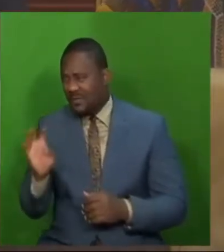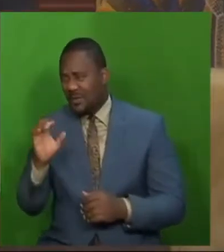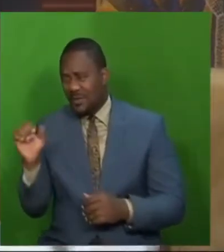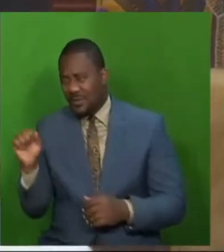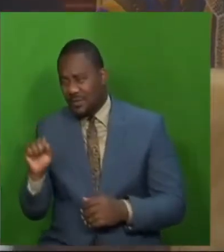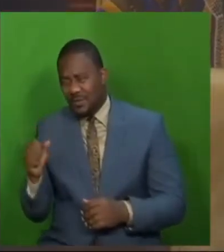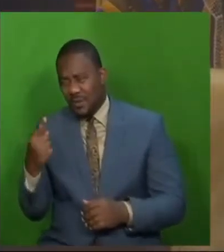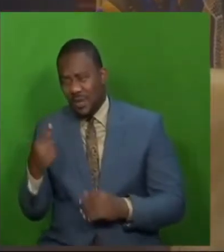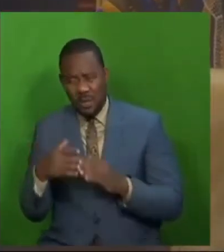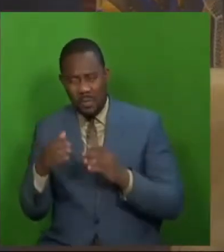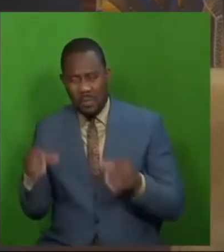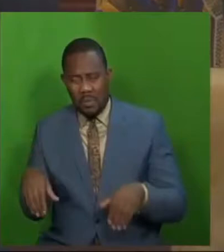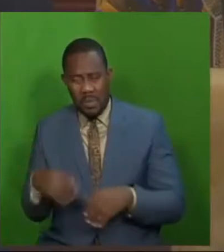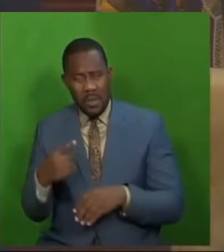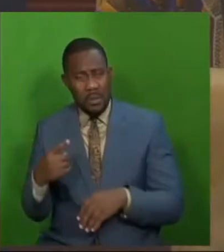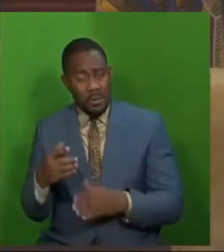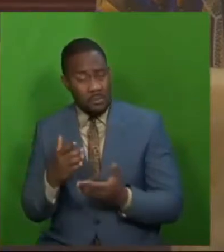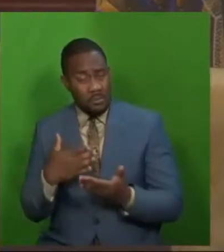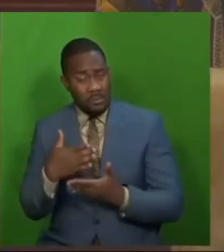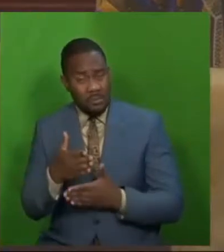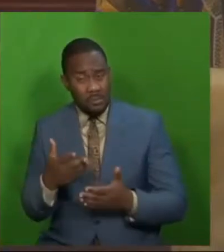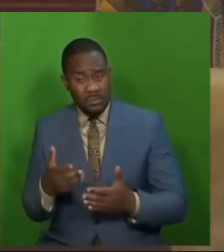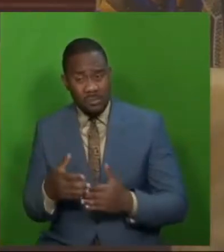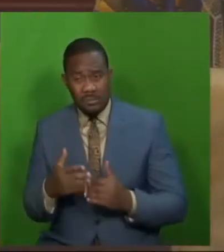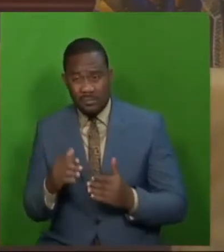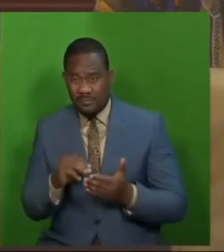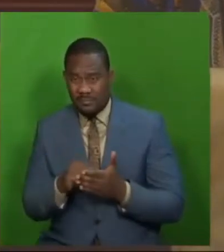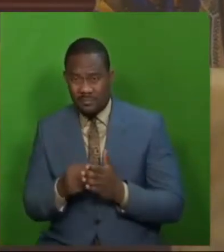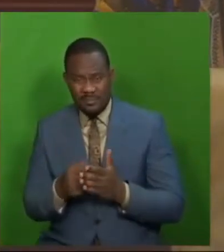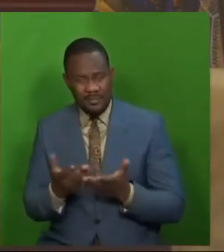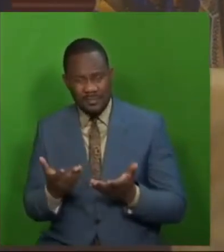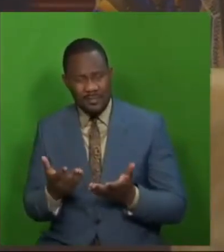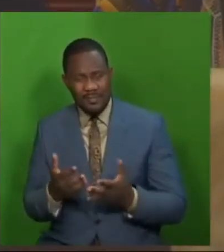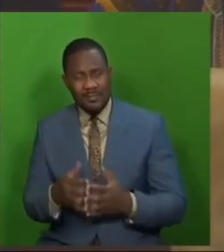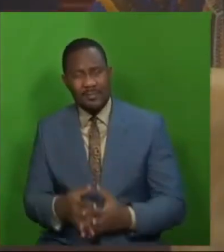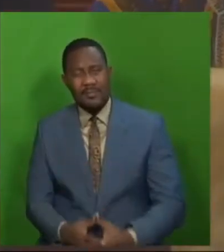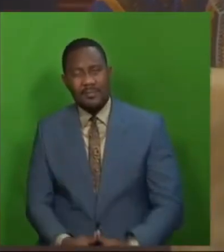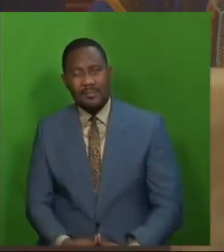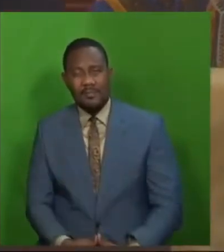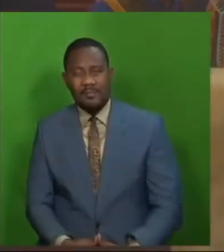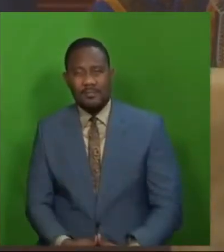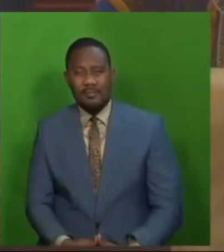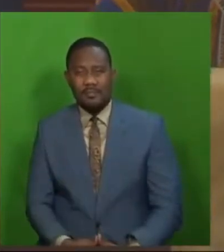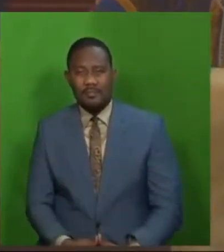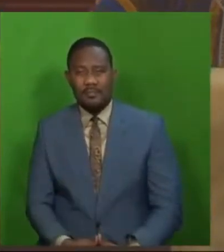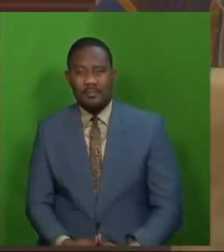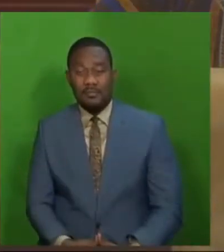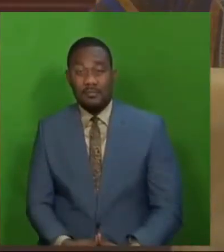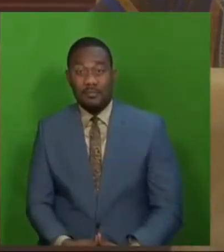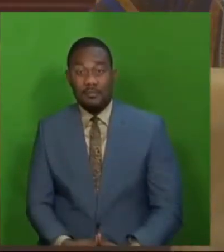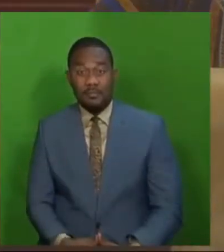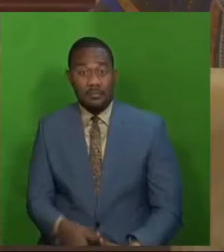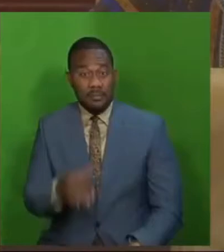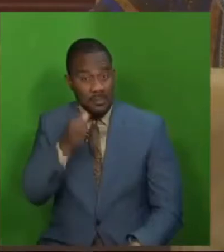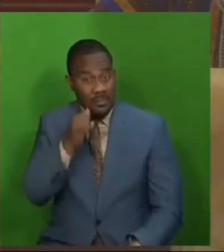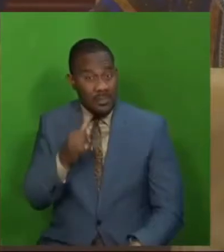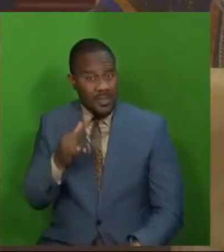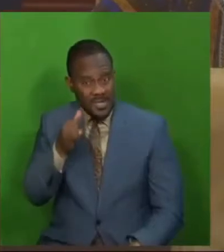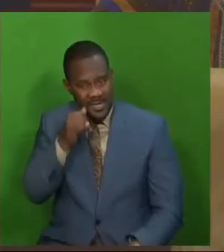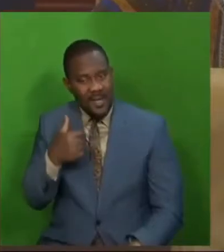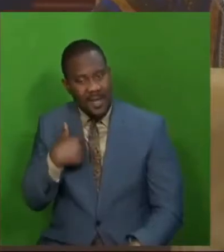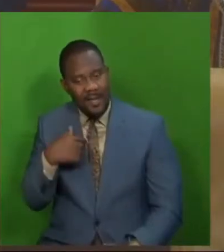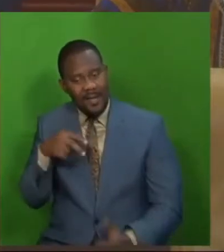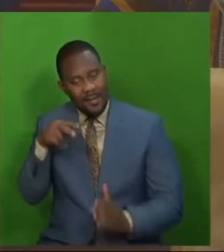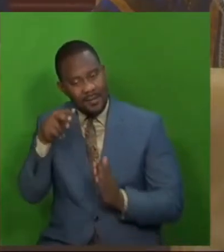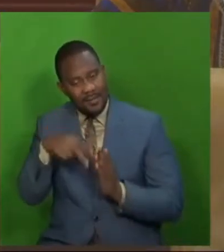of cocoa, and that has increased producer price of cocoa. Mr. Speaker, yesterday I read about that one too. And